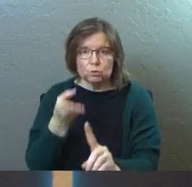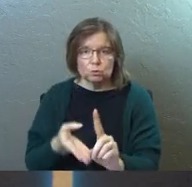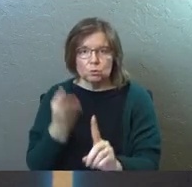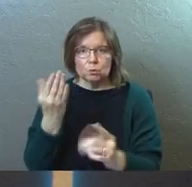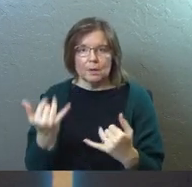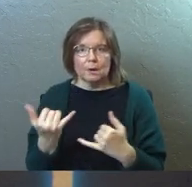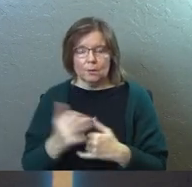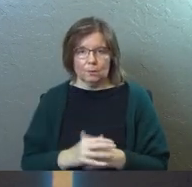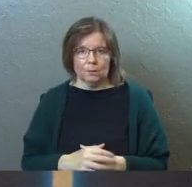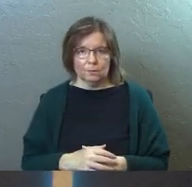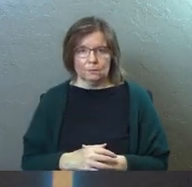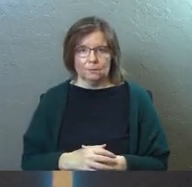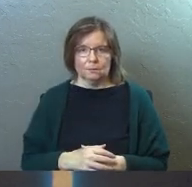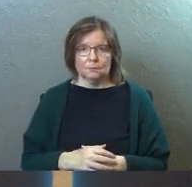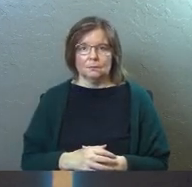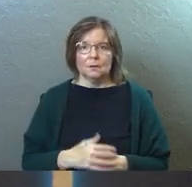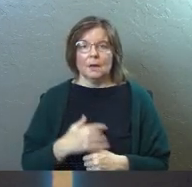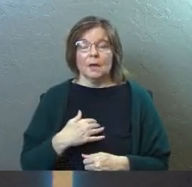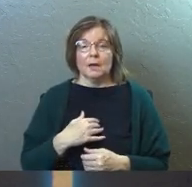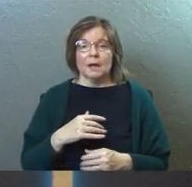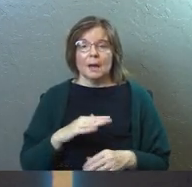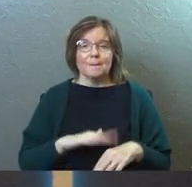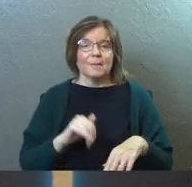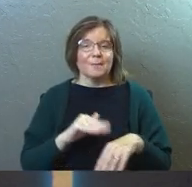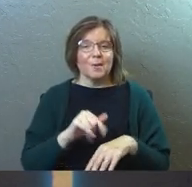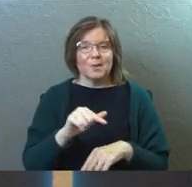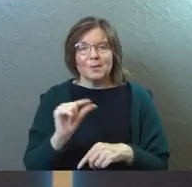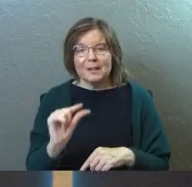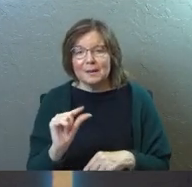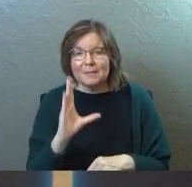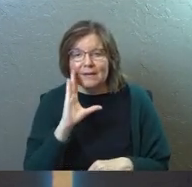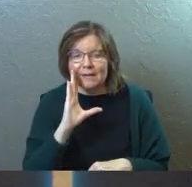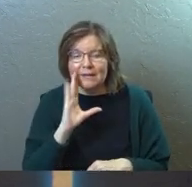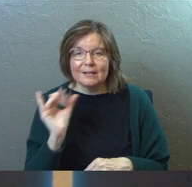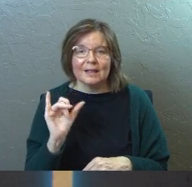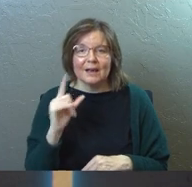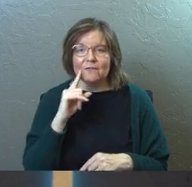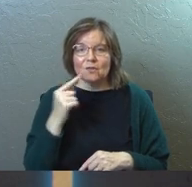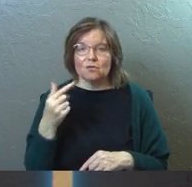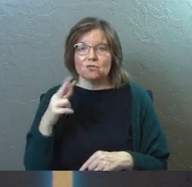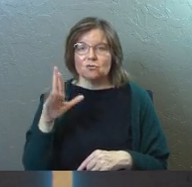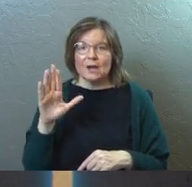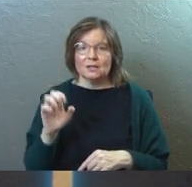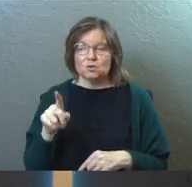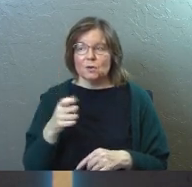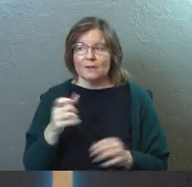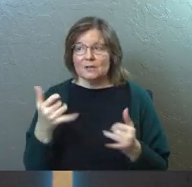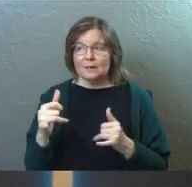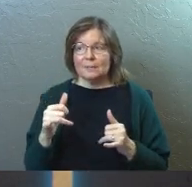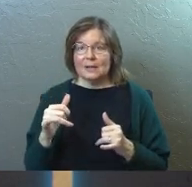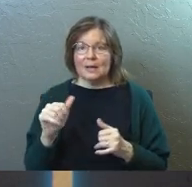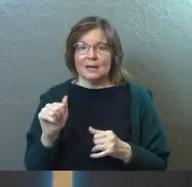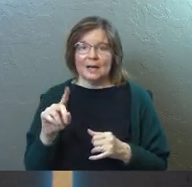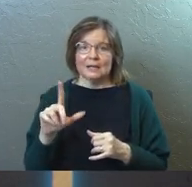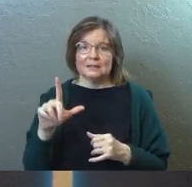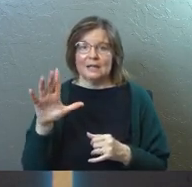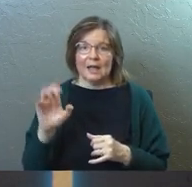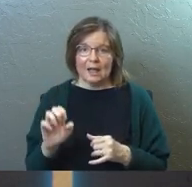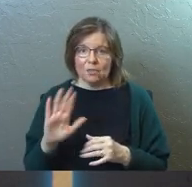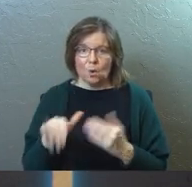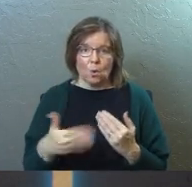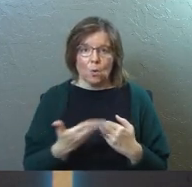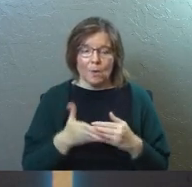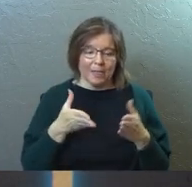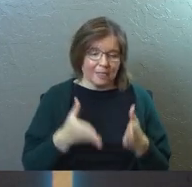you right now. And I'm going to spoil you a little bit. Like for Gracie, it was like, you got to play Adele the whole way